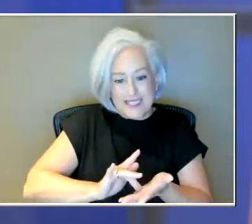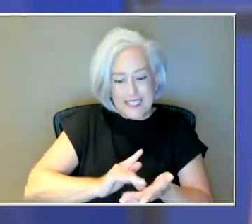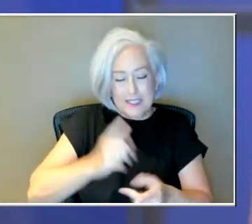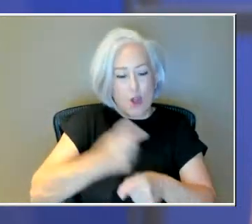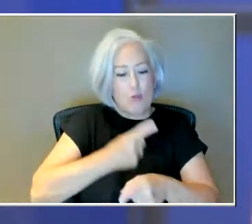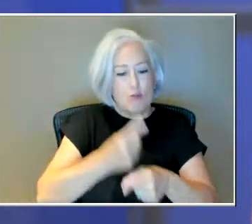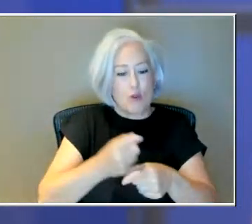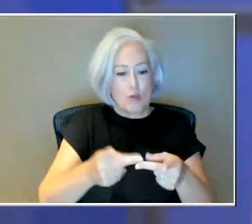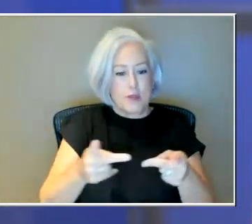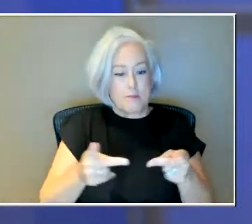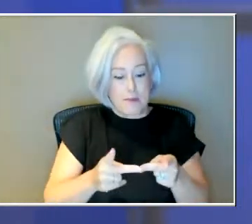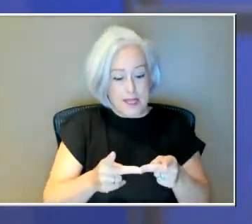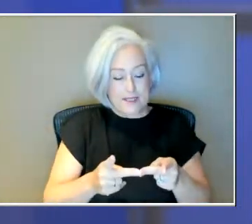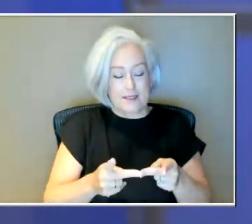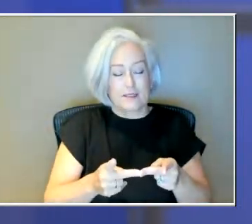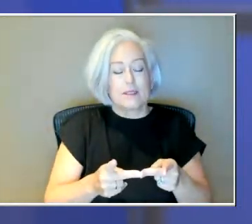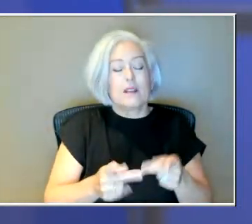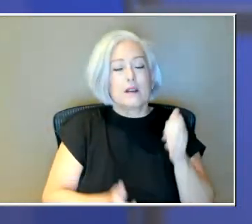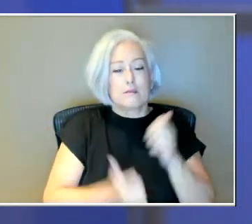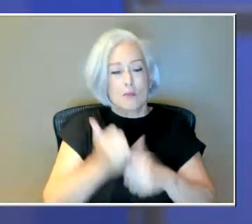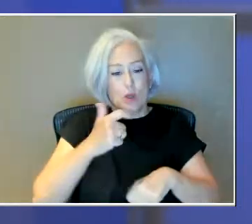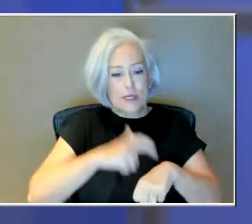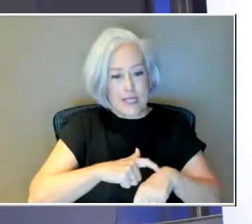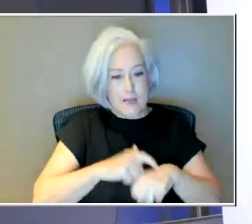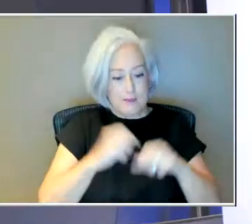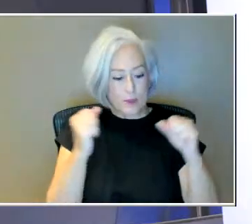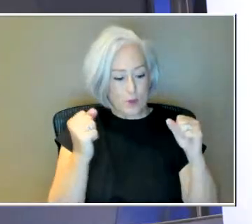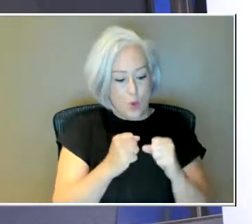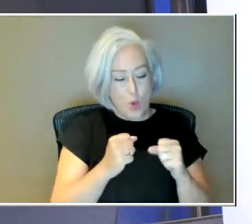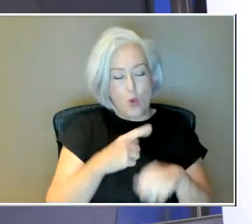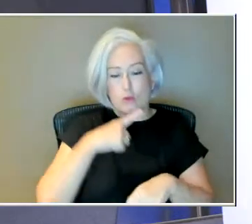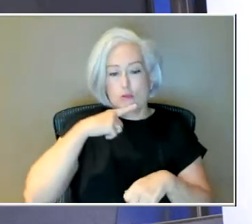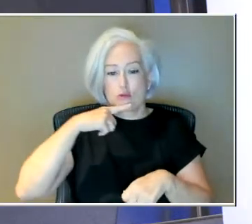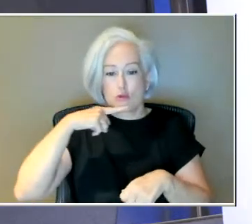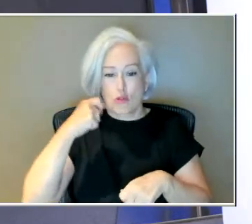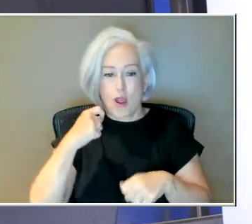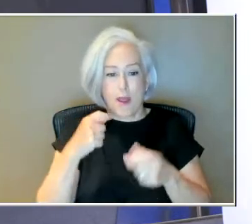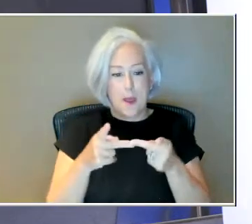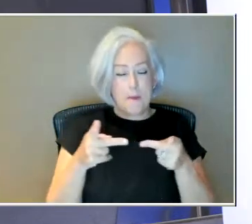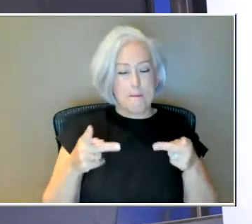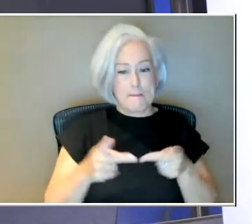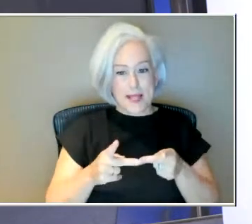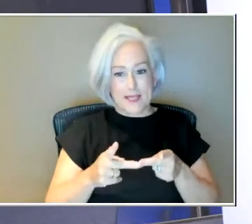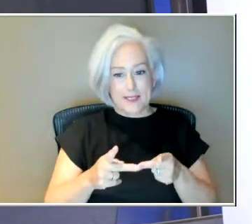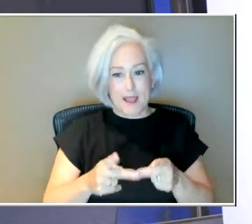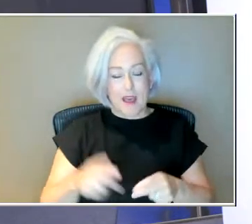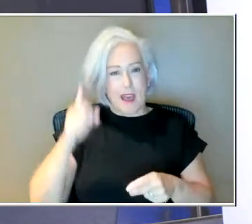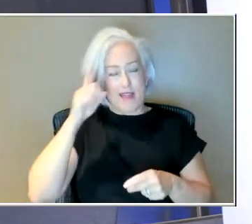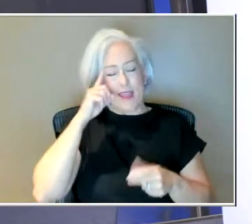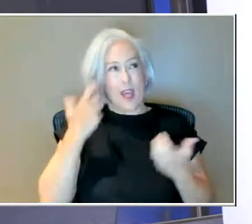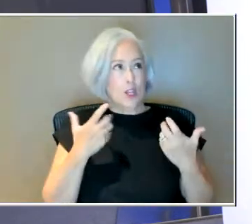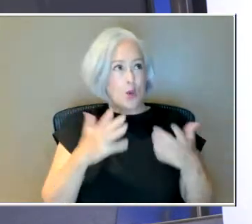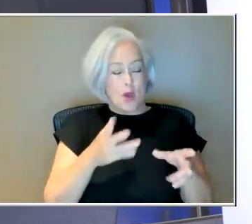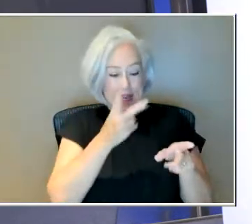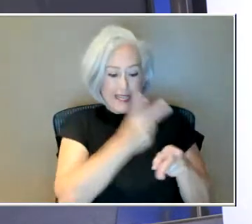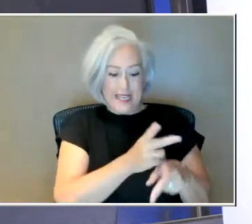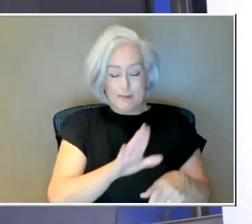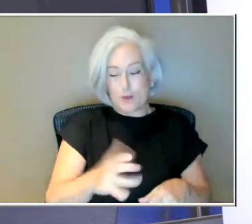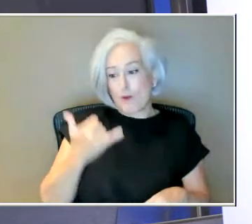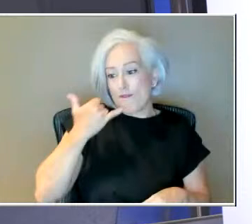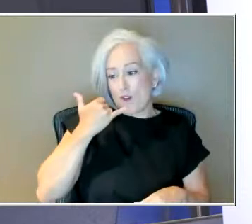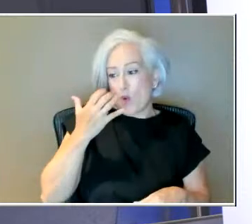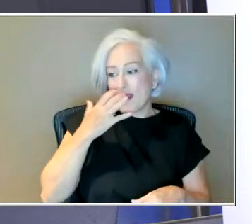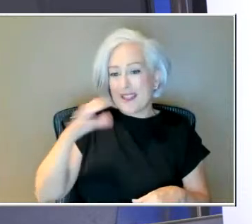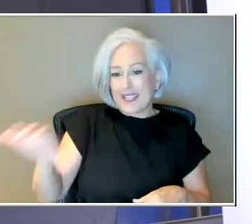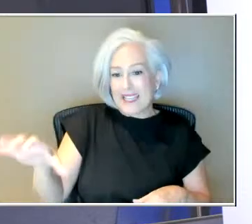otherwise instructed by your pharmacy or on your prescription bottle. I was just thinking how often we go, oh my gosh, I don't want to leave my phone in the heat, or oh my gosh, my phone might be heating up.